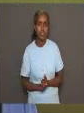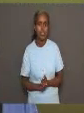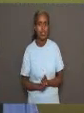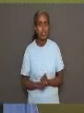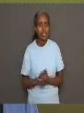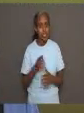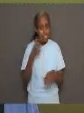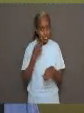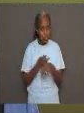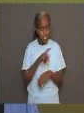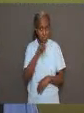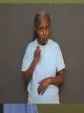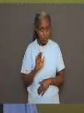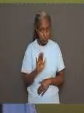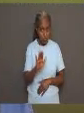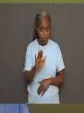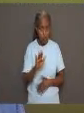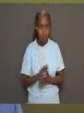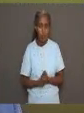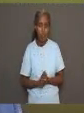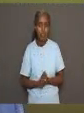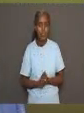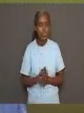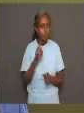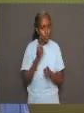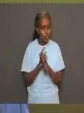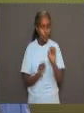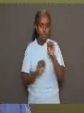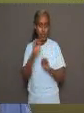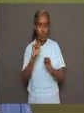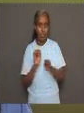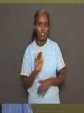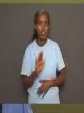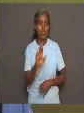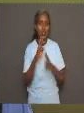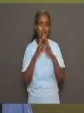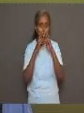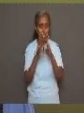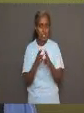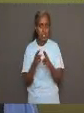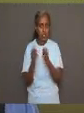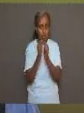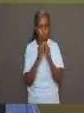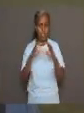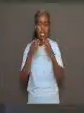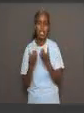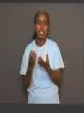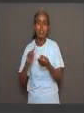a difficult question for you? Be sure to compare your answers with those of your